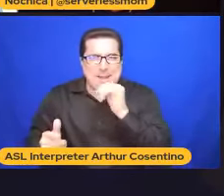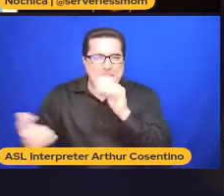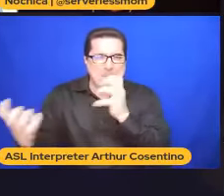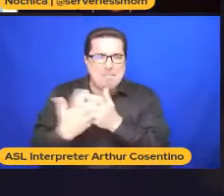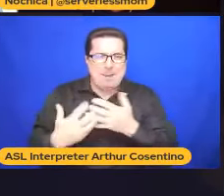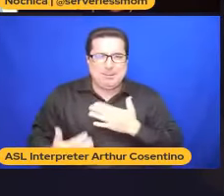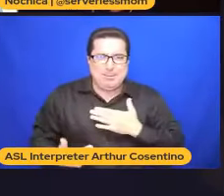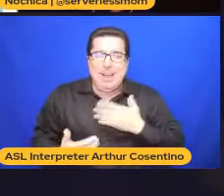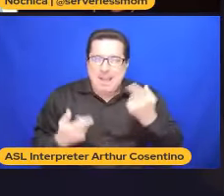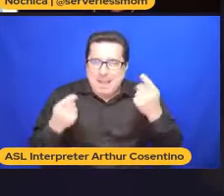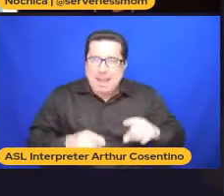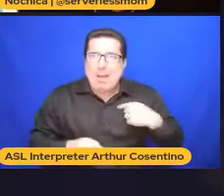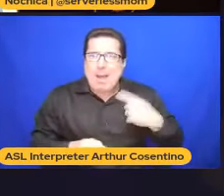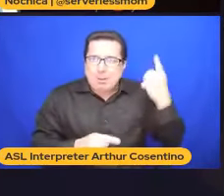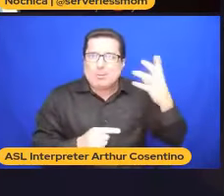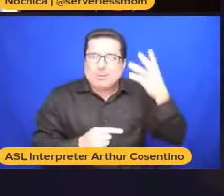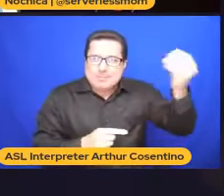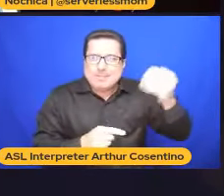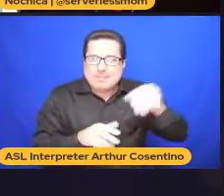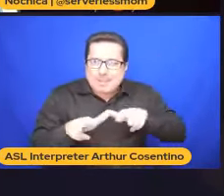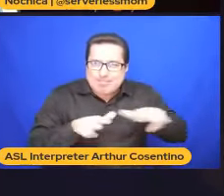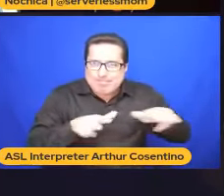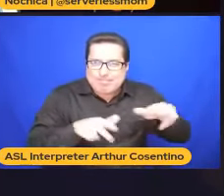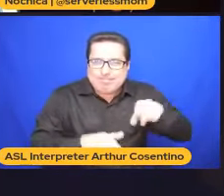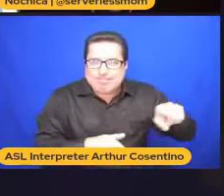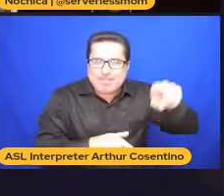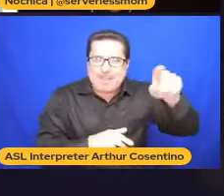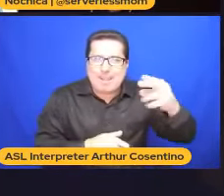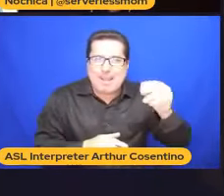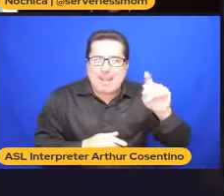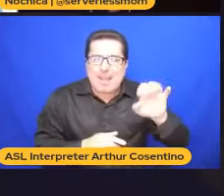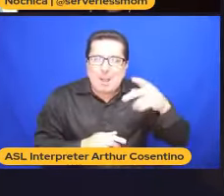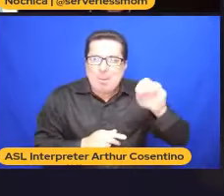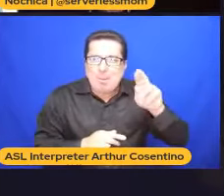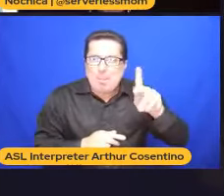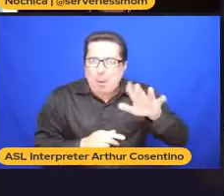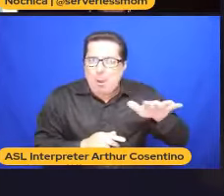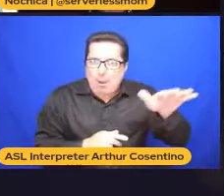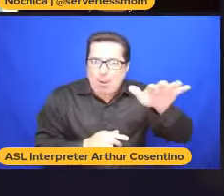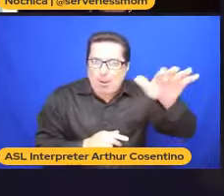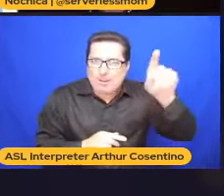hike in the park here in Portland, which is the largest